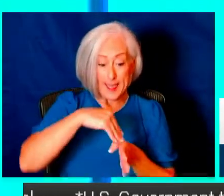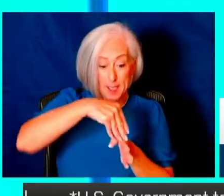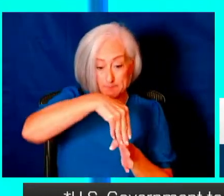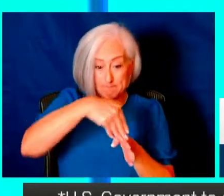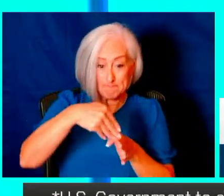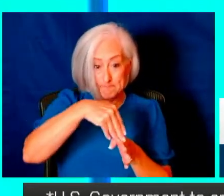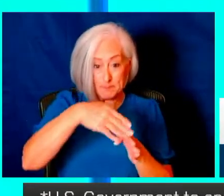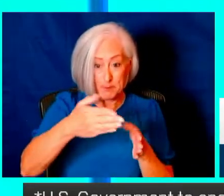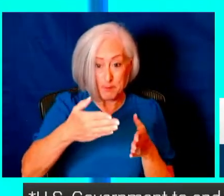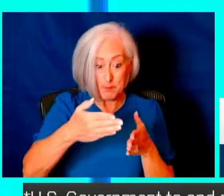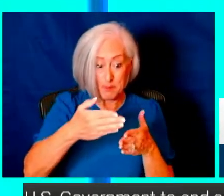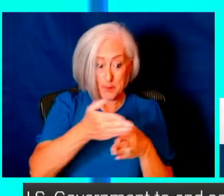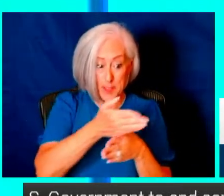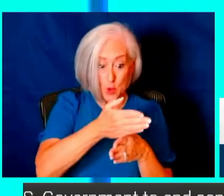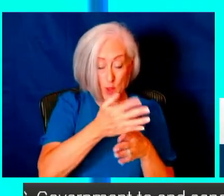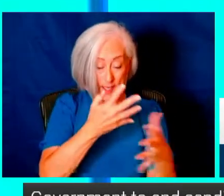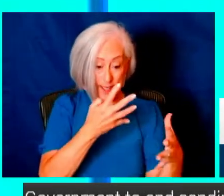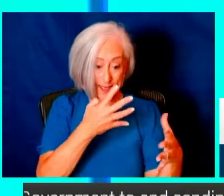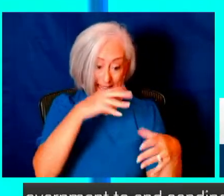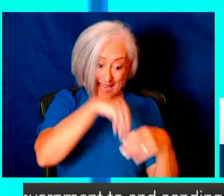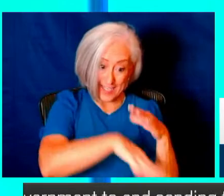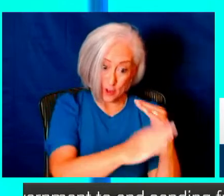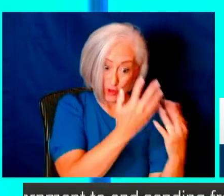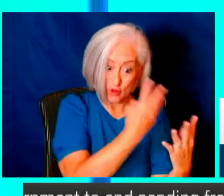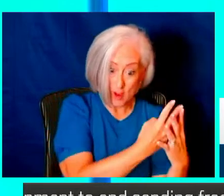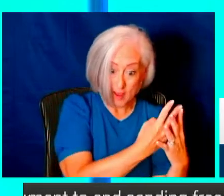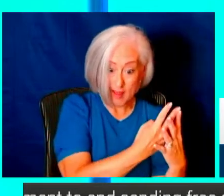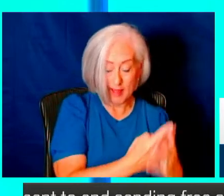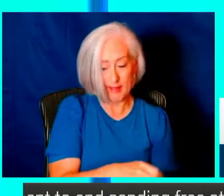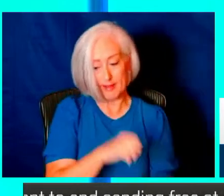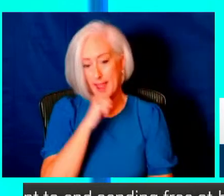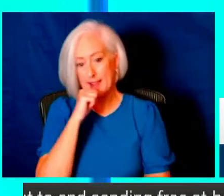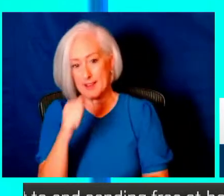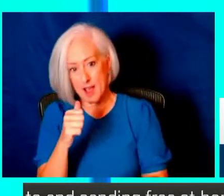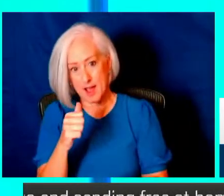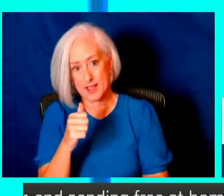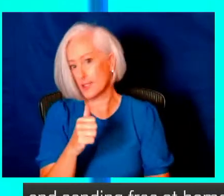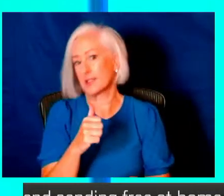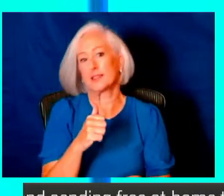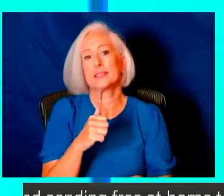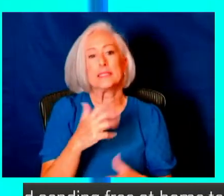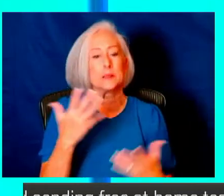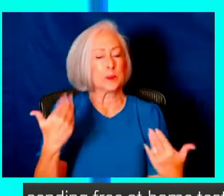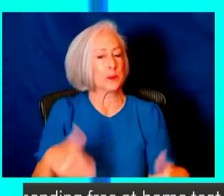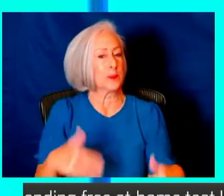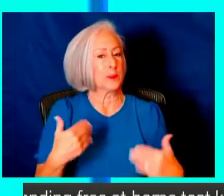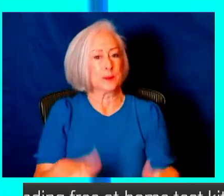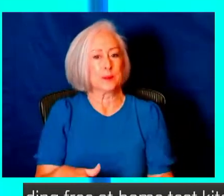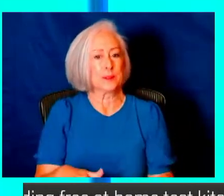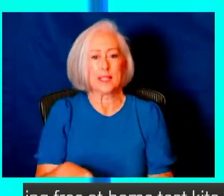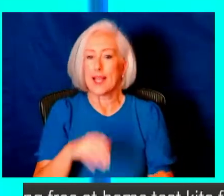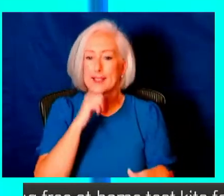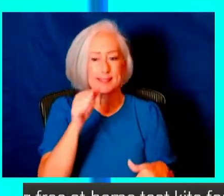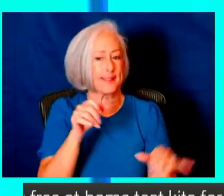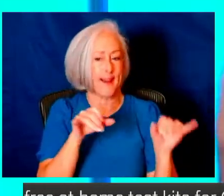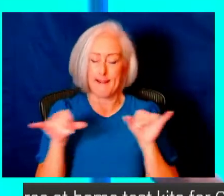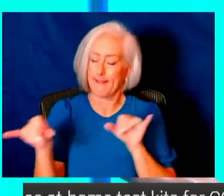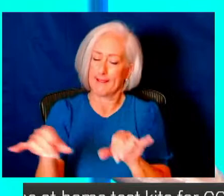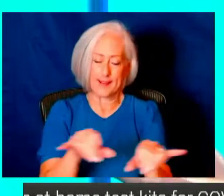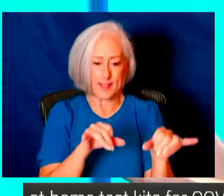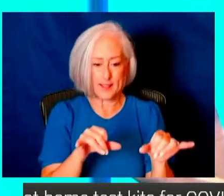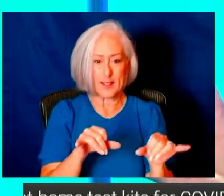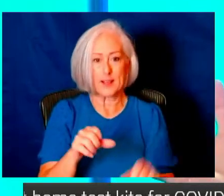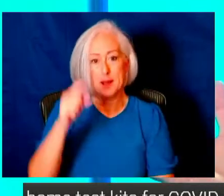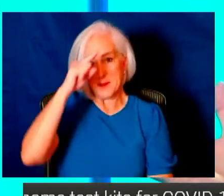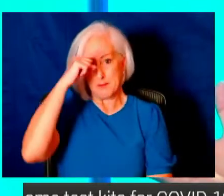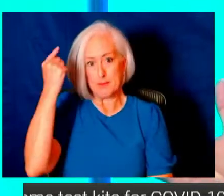thin. And inconsistent. Right. Black folks are incarcerated, Black men are incarcerated at 5 times